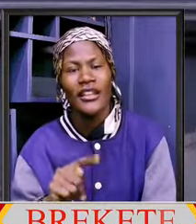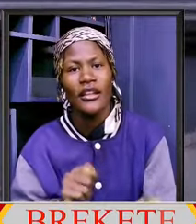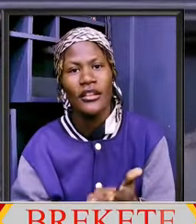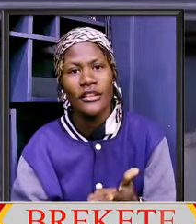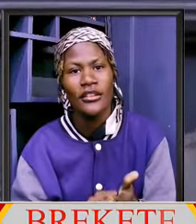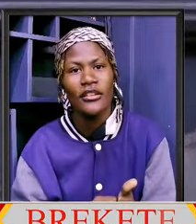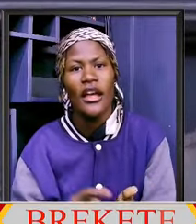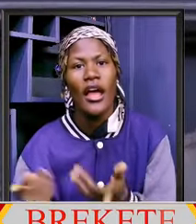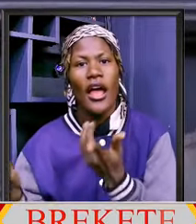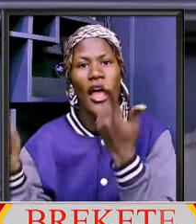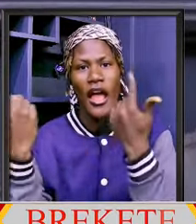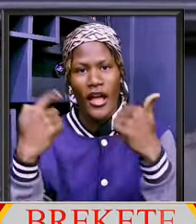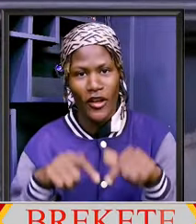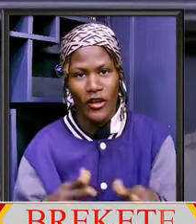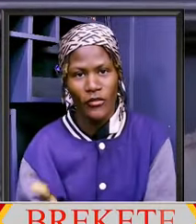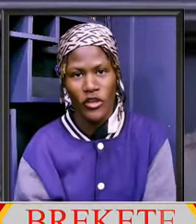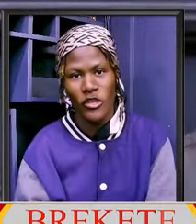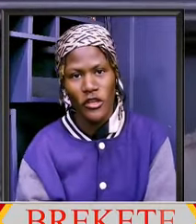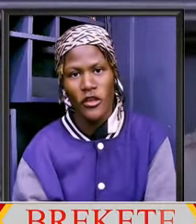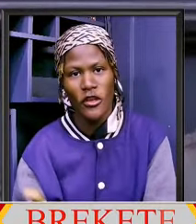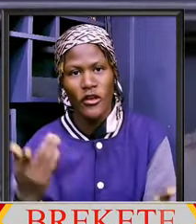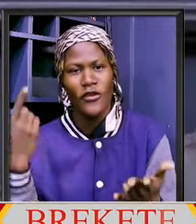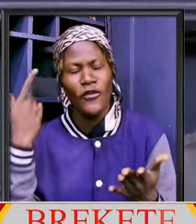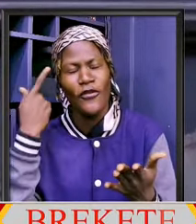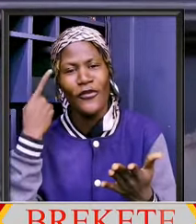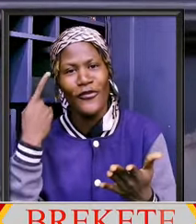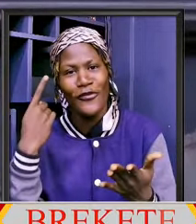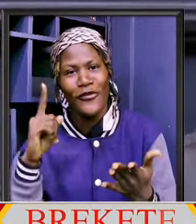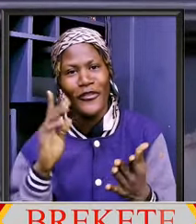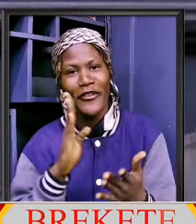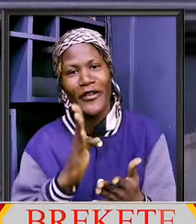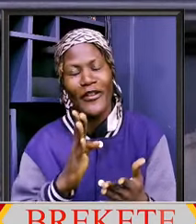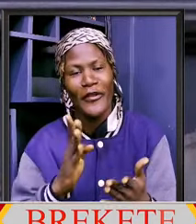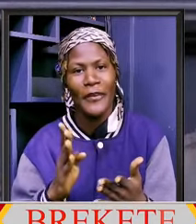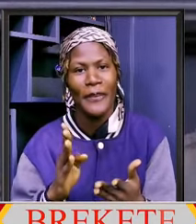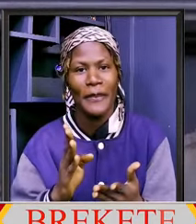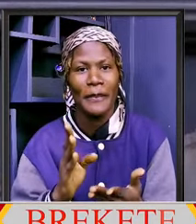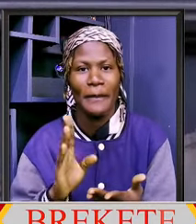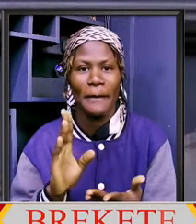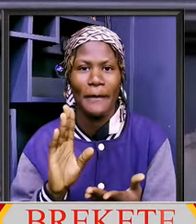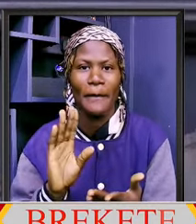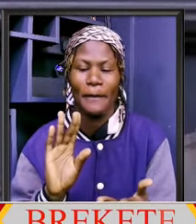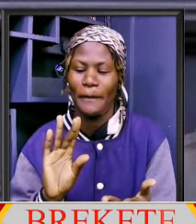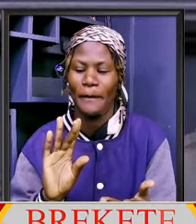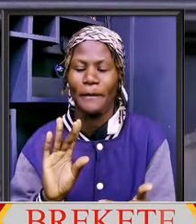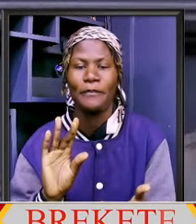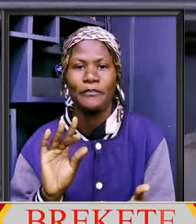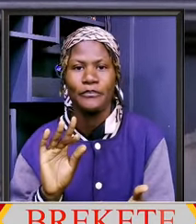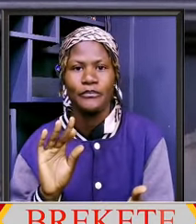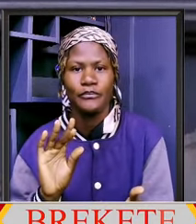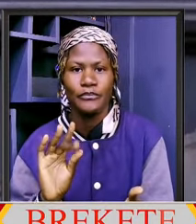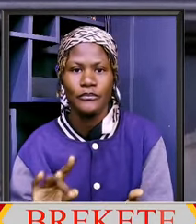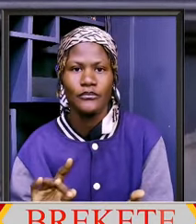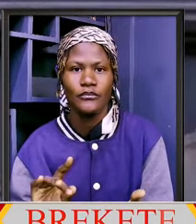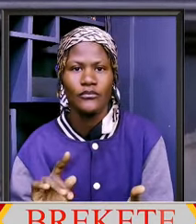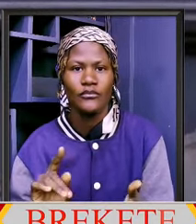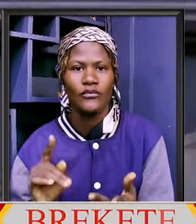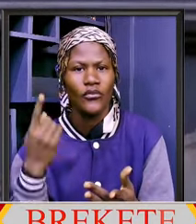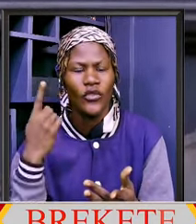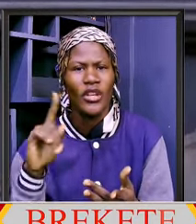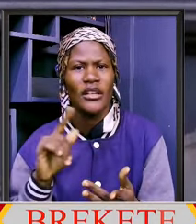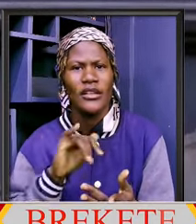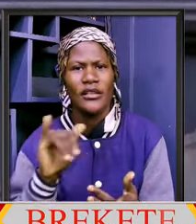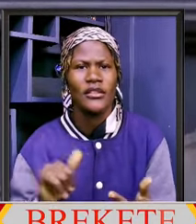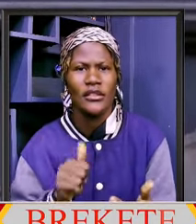Now coming here for you, 8,000 for that Zaria Dankende Road.